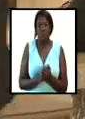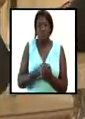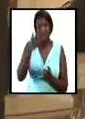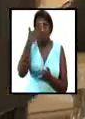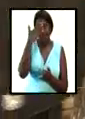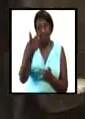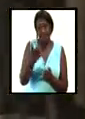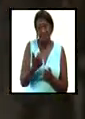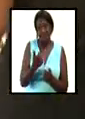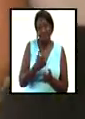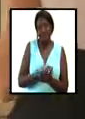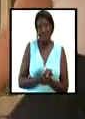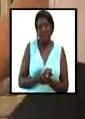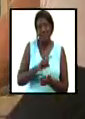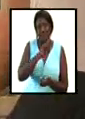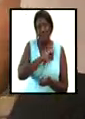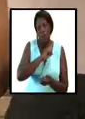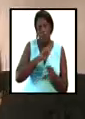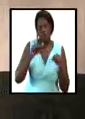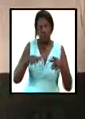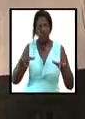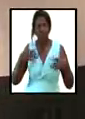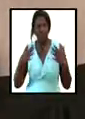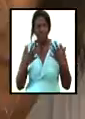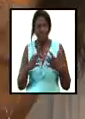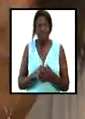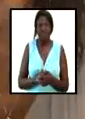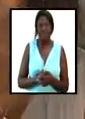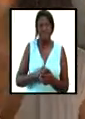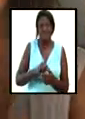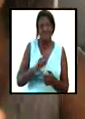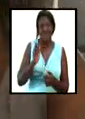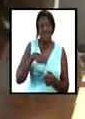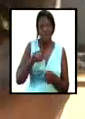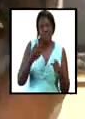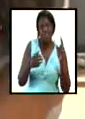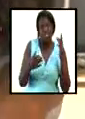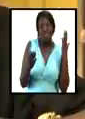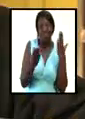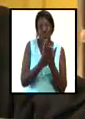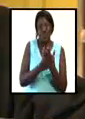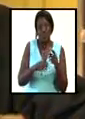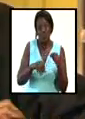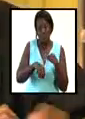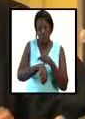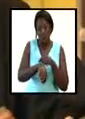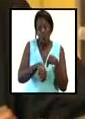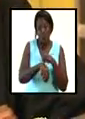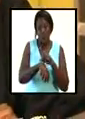Hi, Chantel. Why are you so happy today? Look at my new watch.